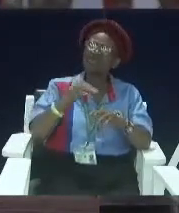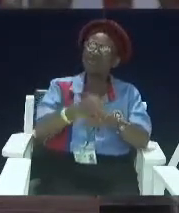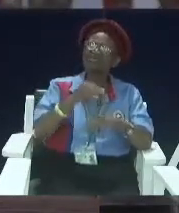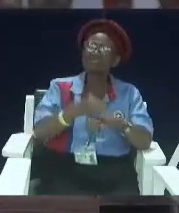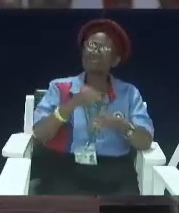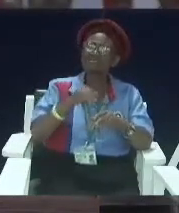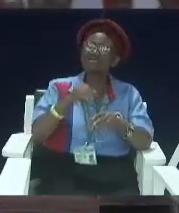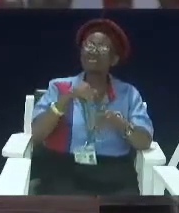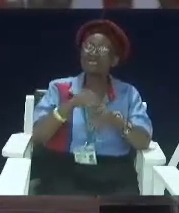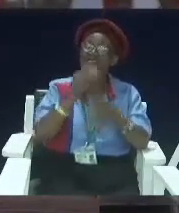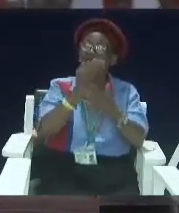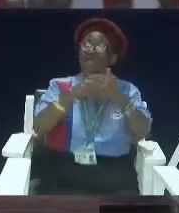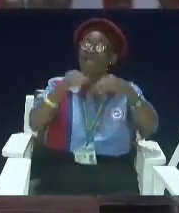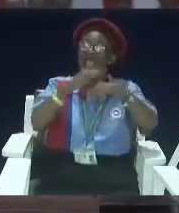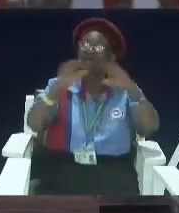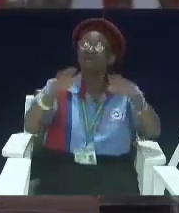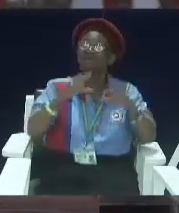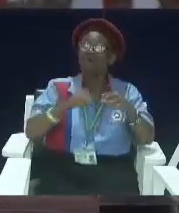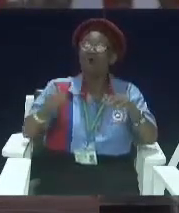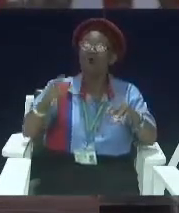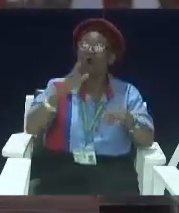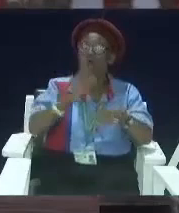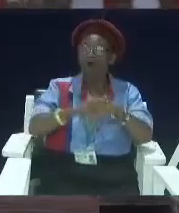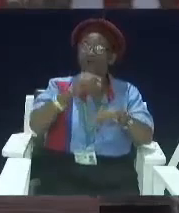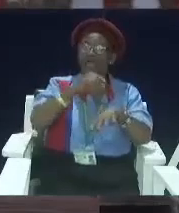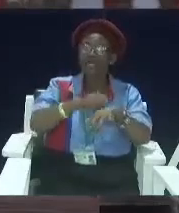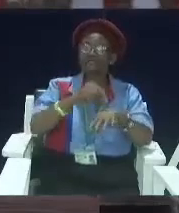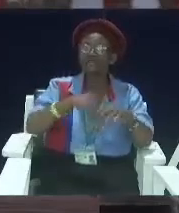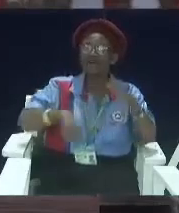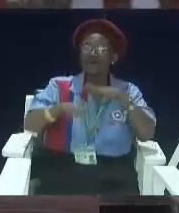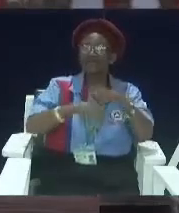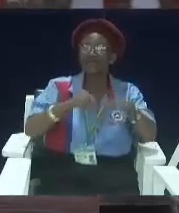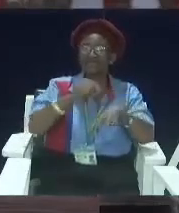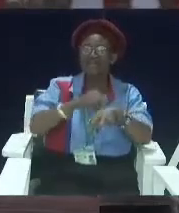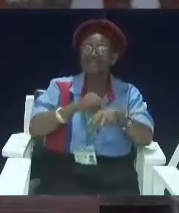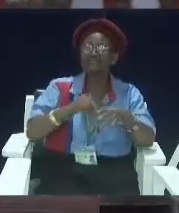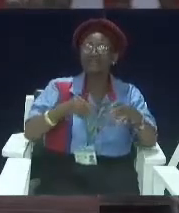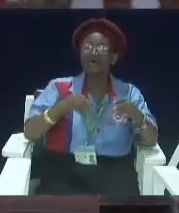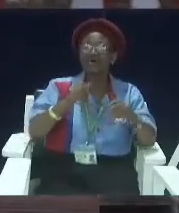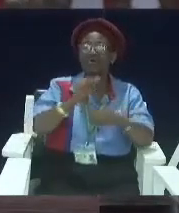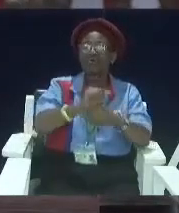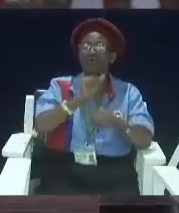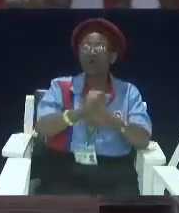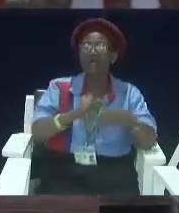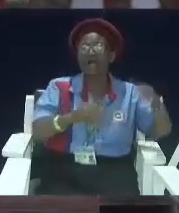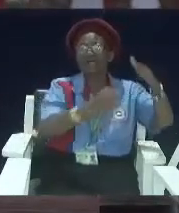earth, underneath the earth, walk against somebody